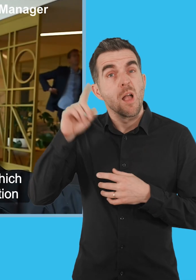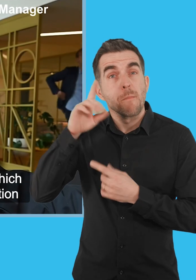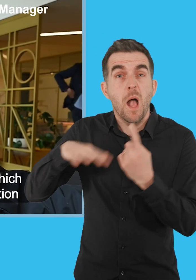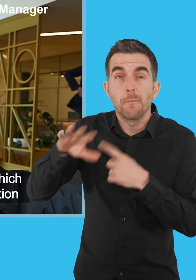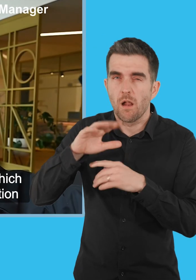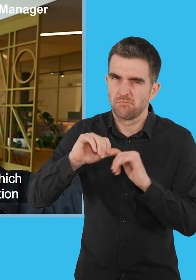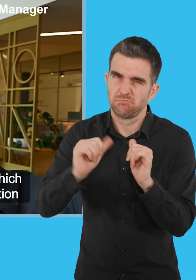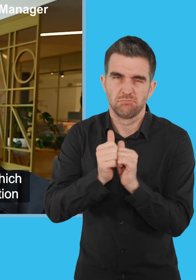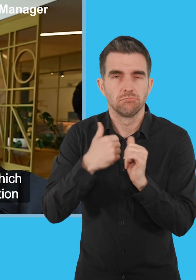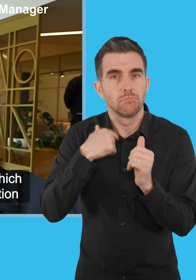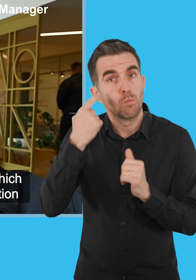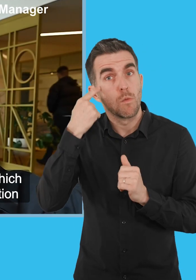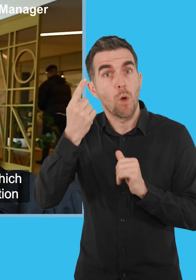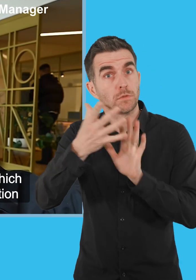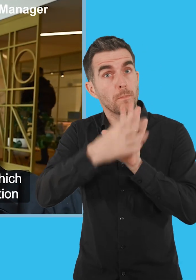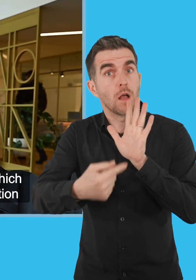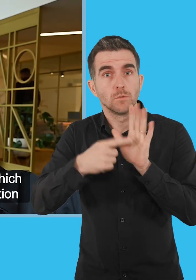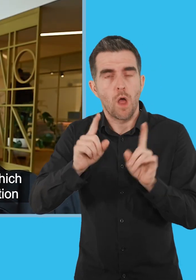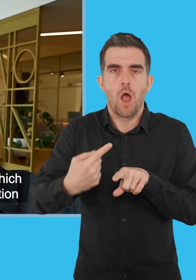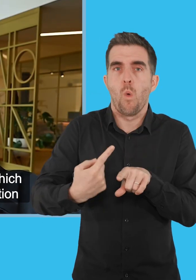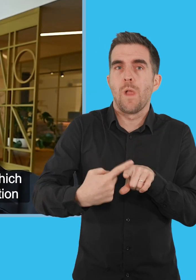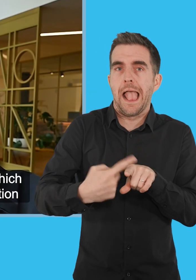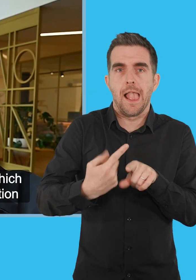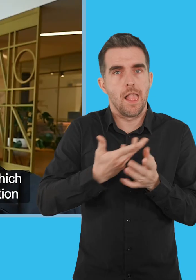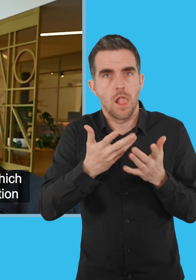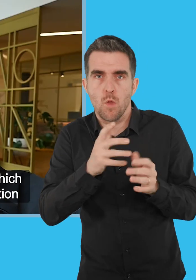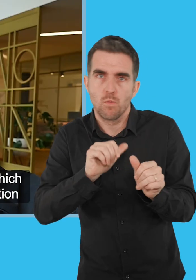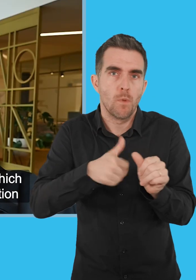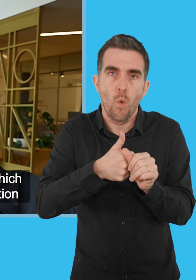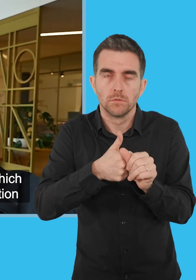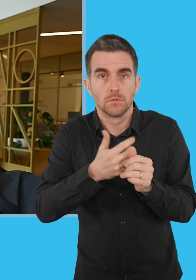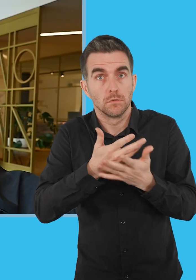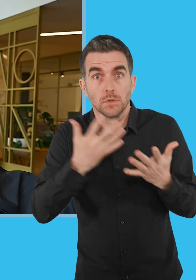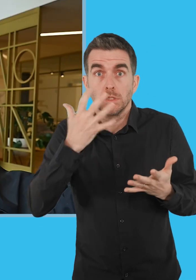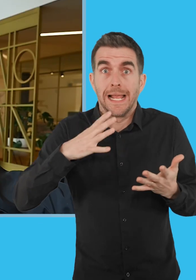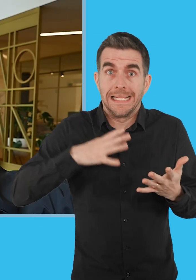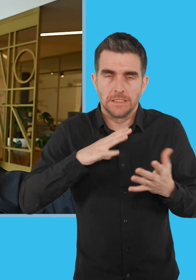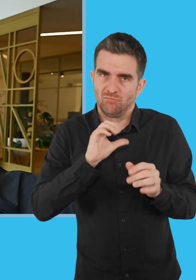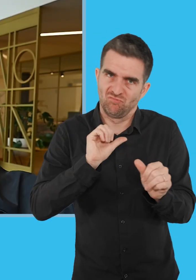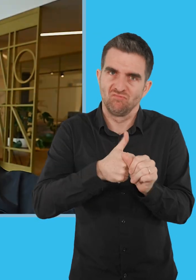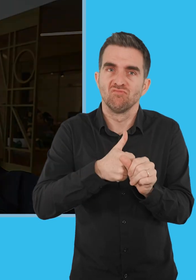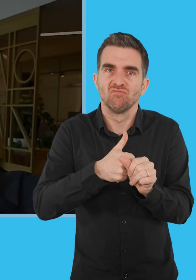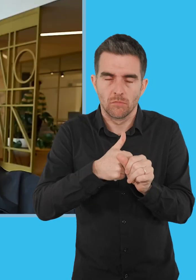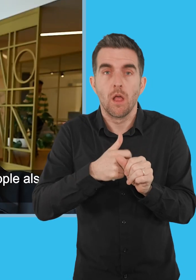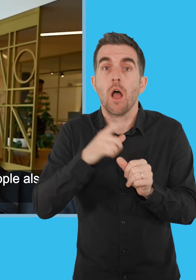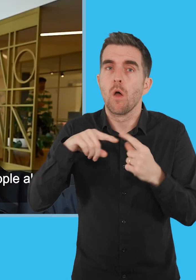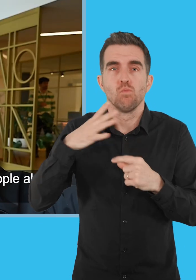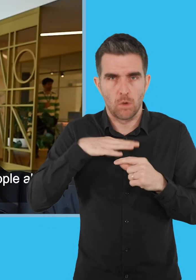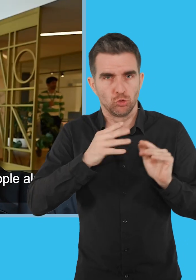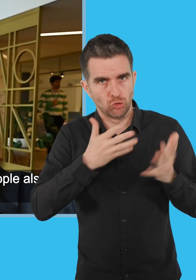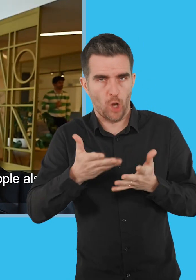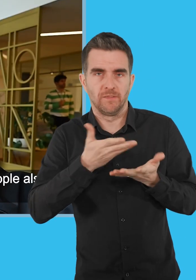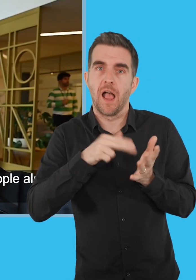People strongly agree with the proposed model, which included quicker access to support and prioritisation of those most in need. People